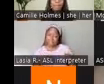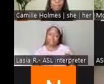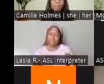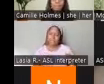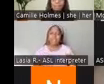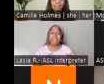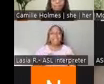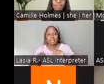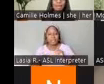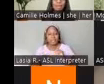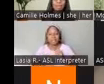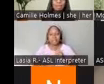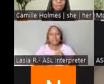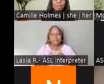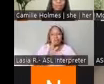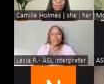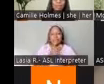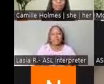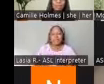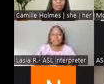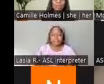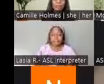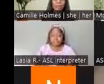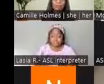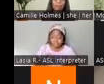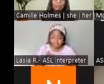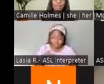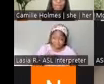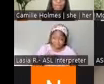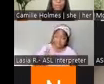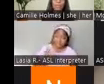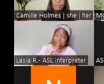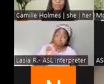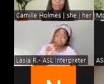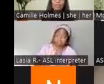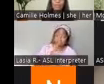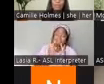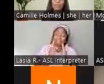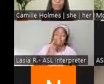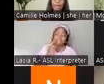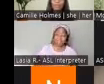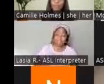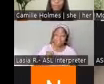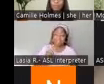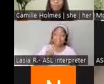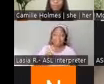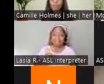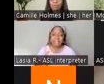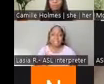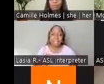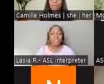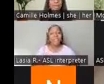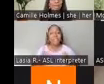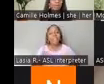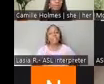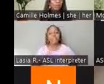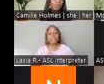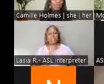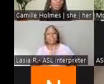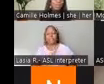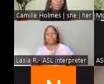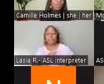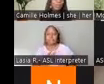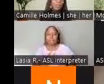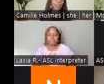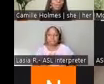Is that your experience? Is that your experience, the experience you observe for survivors? Is that your